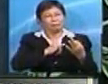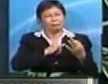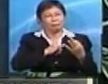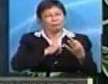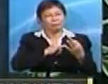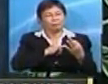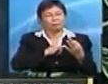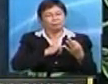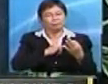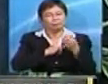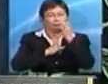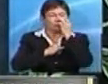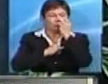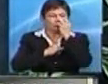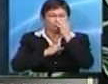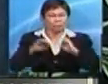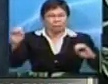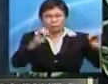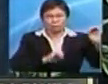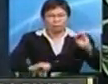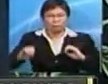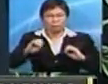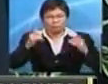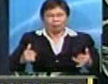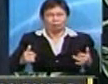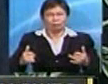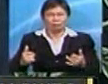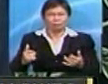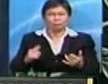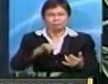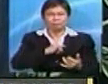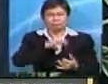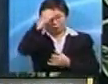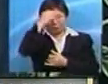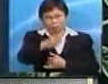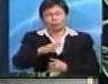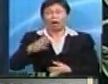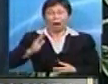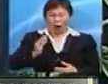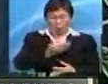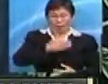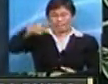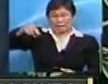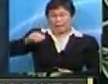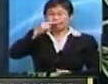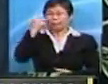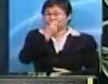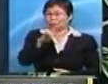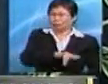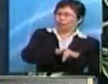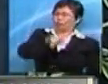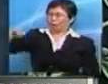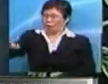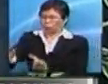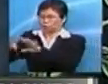go and there is no letting out at the moment. And as I announced, our Prime Minister is going to be in Perth